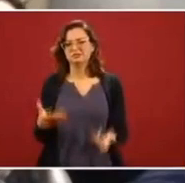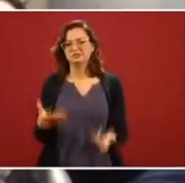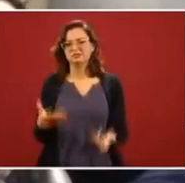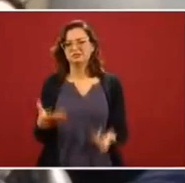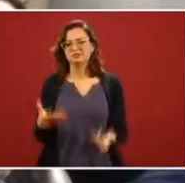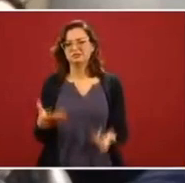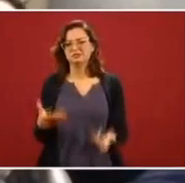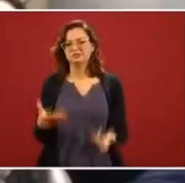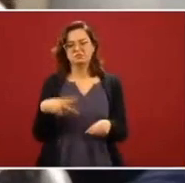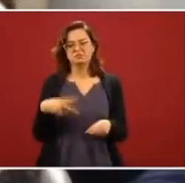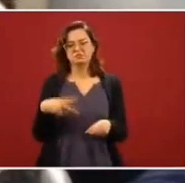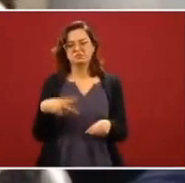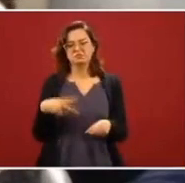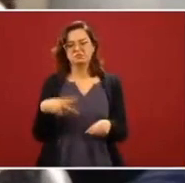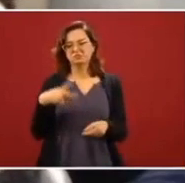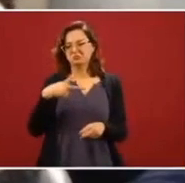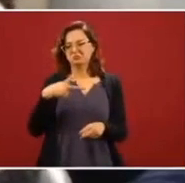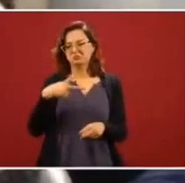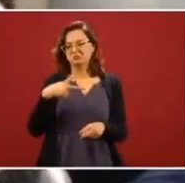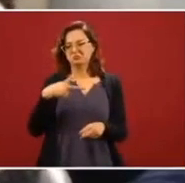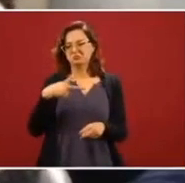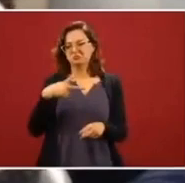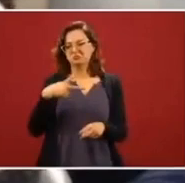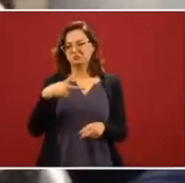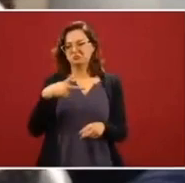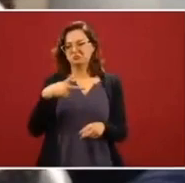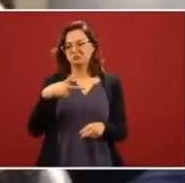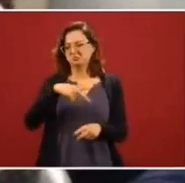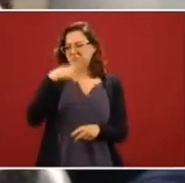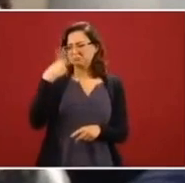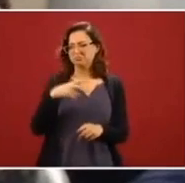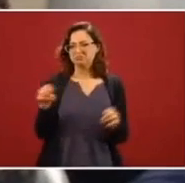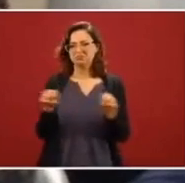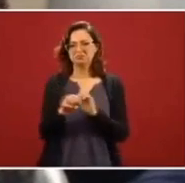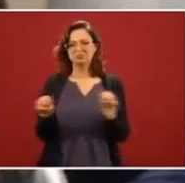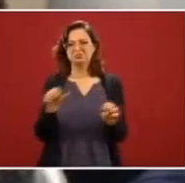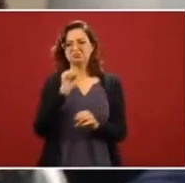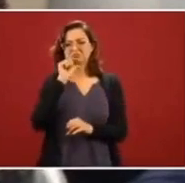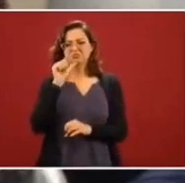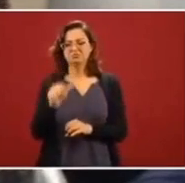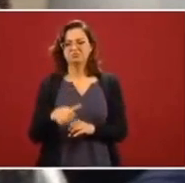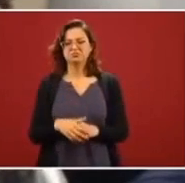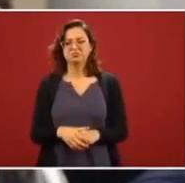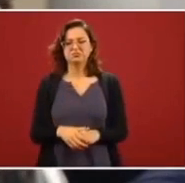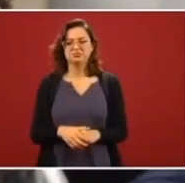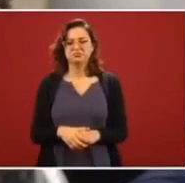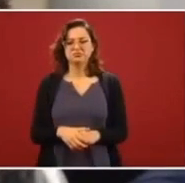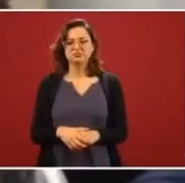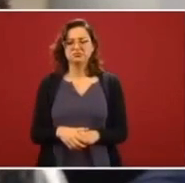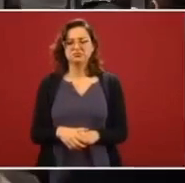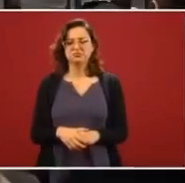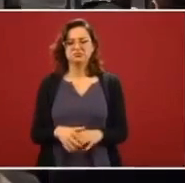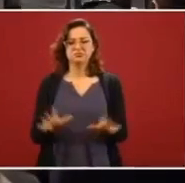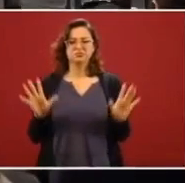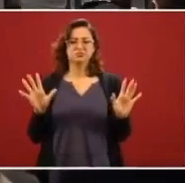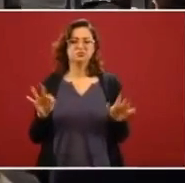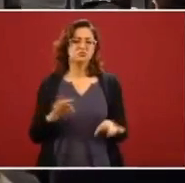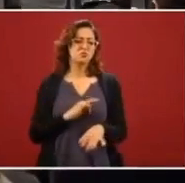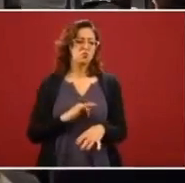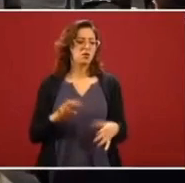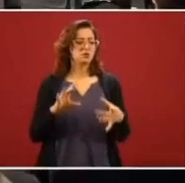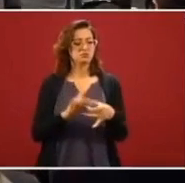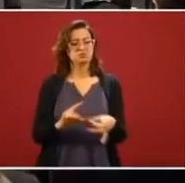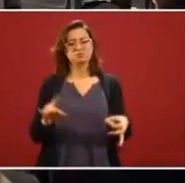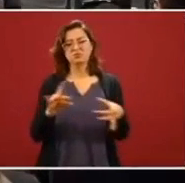not nationals. es mexicana. They are not Mexican. Y pues me puedo pasar un montón